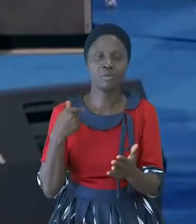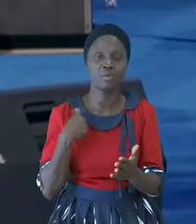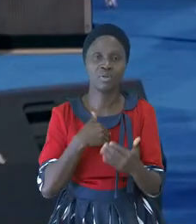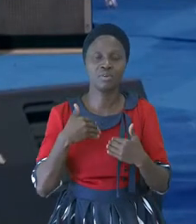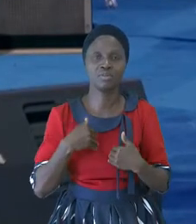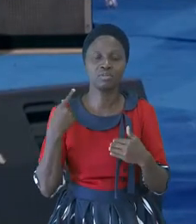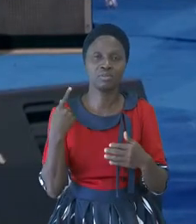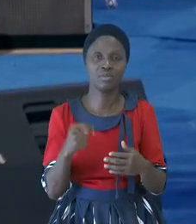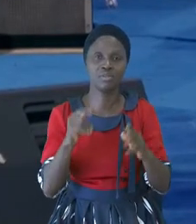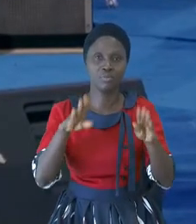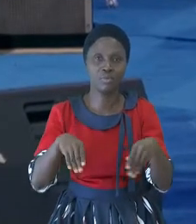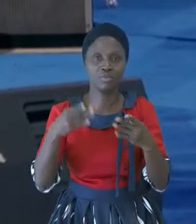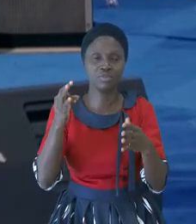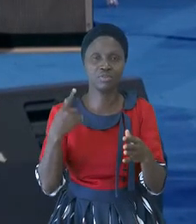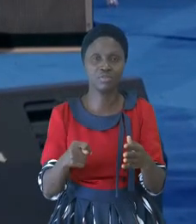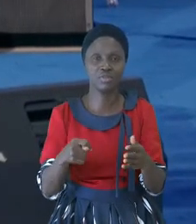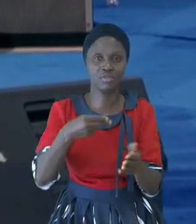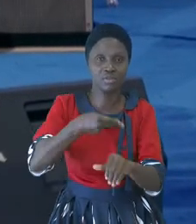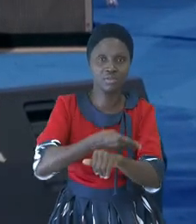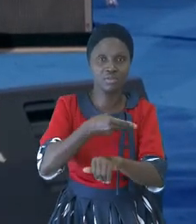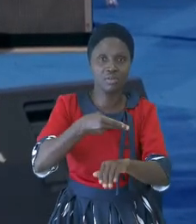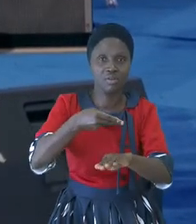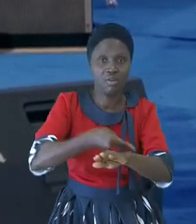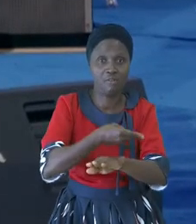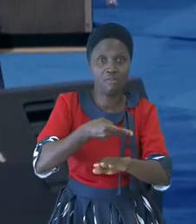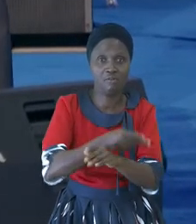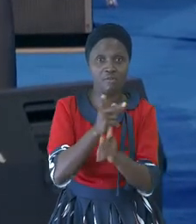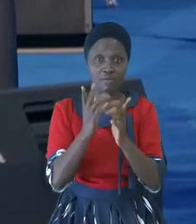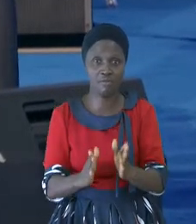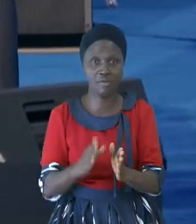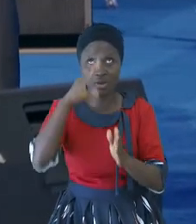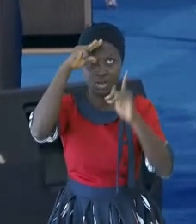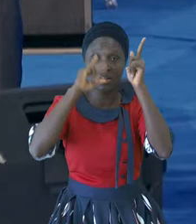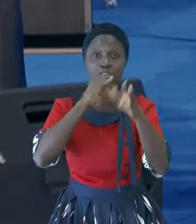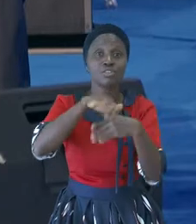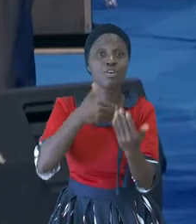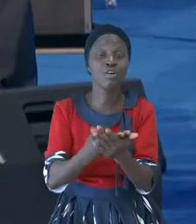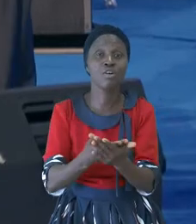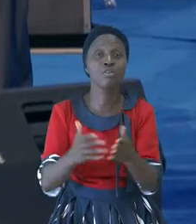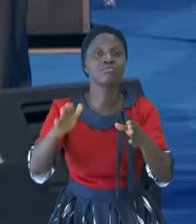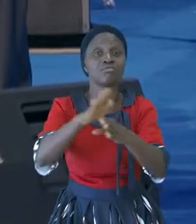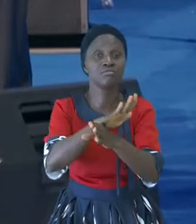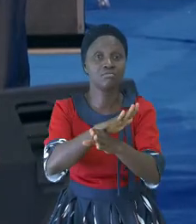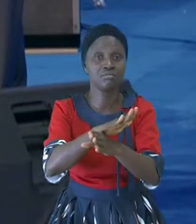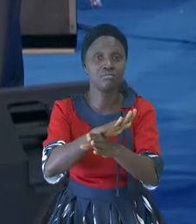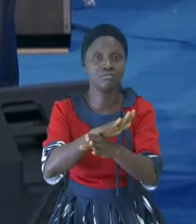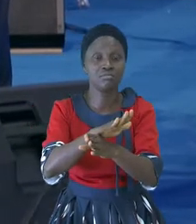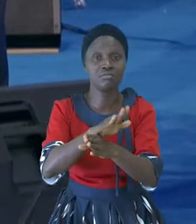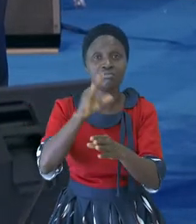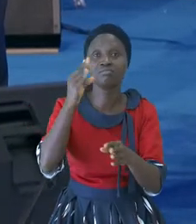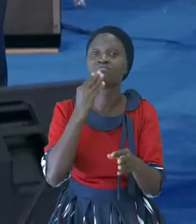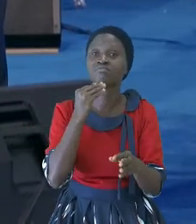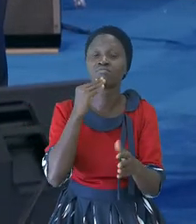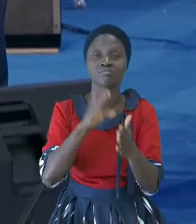the shepherd. He is all sufficient. Hebrews chapter 13, I'm reading from verse 20.